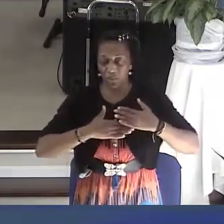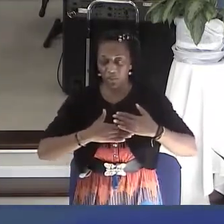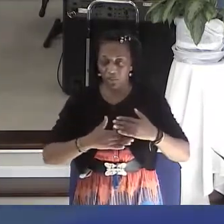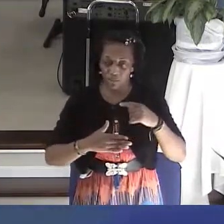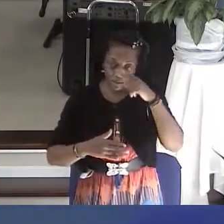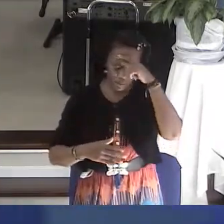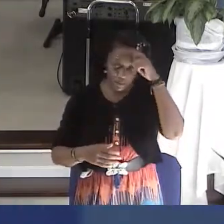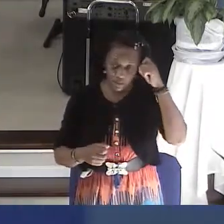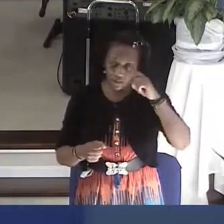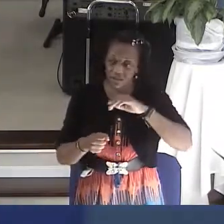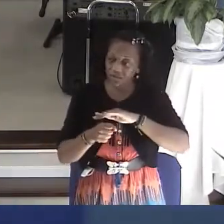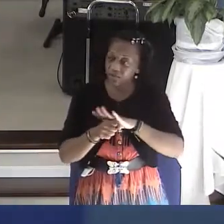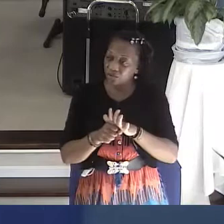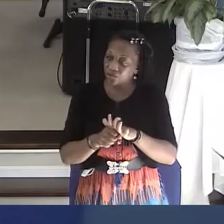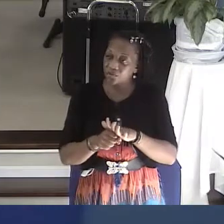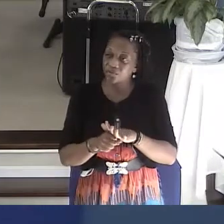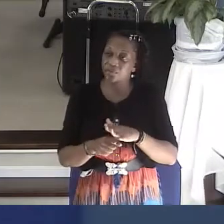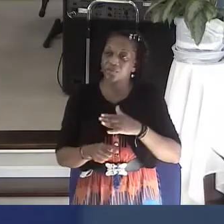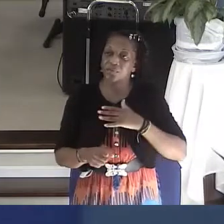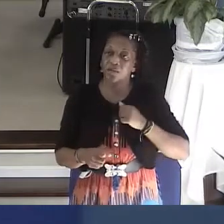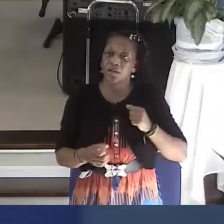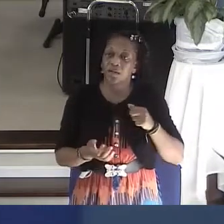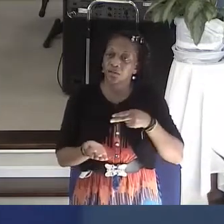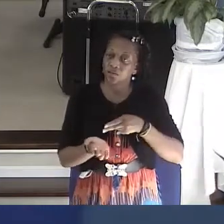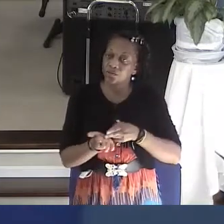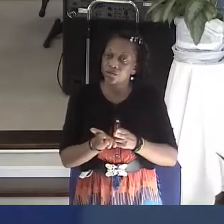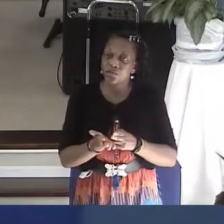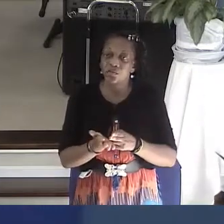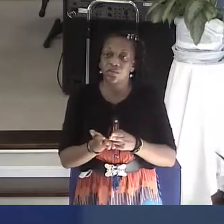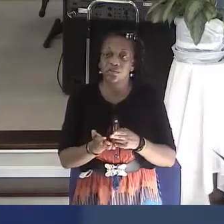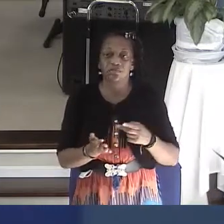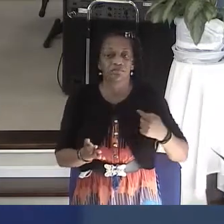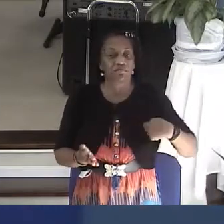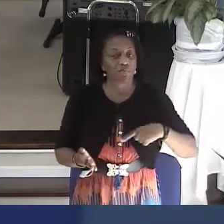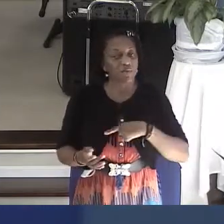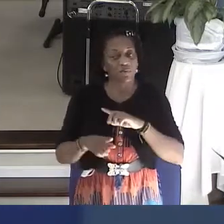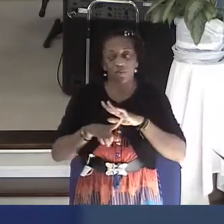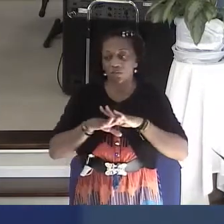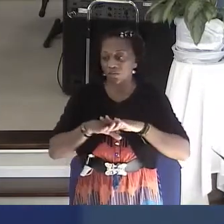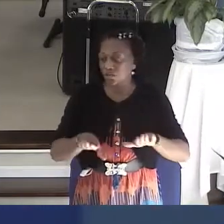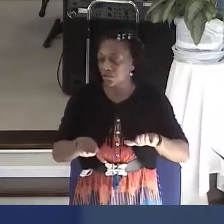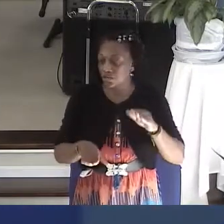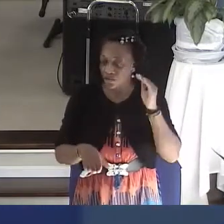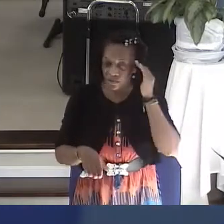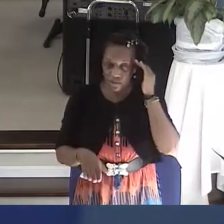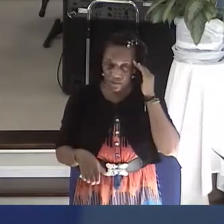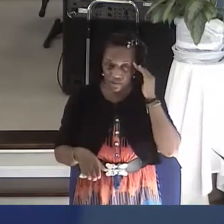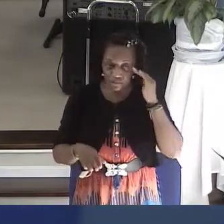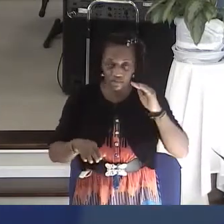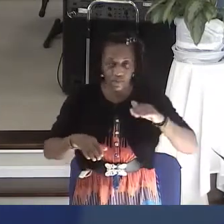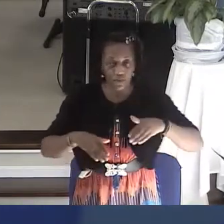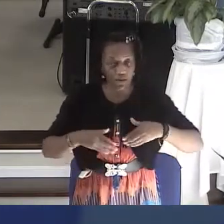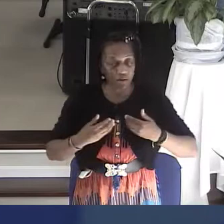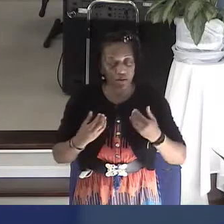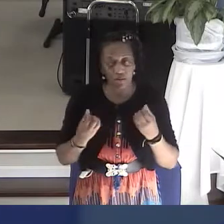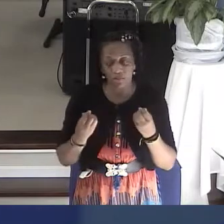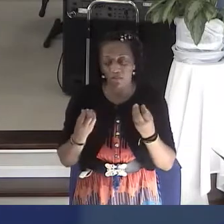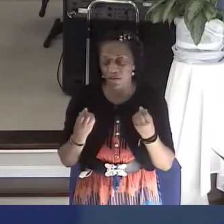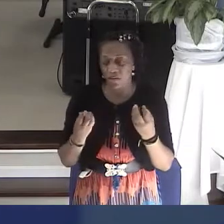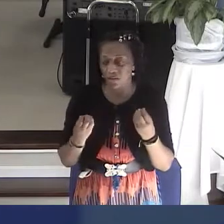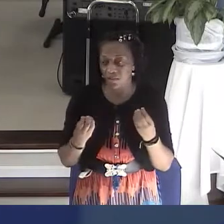And the truth is, we don't know how many more. Thousands have died, and we don't know how much more